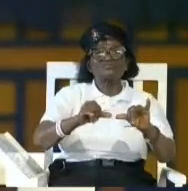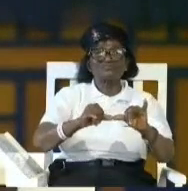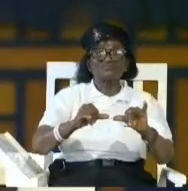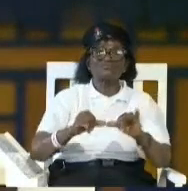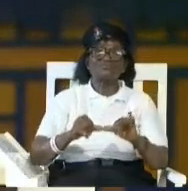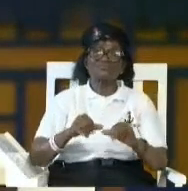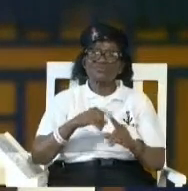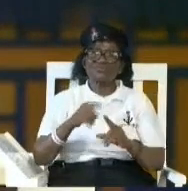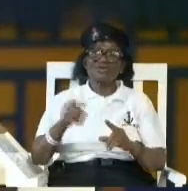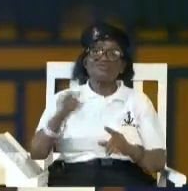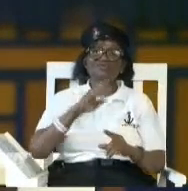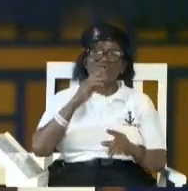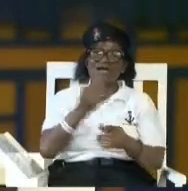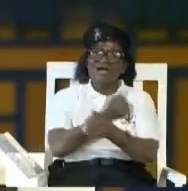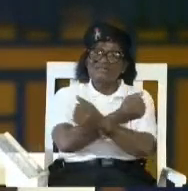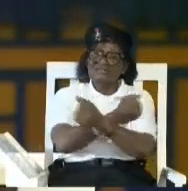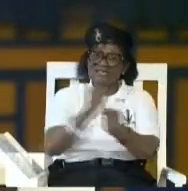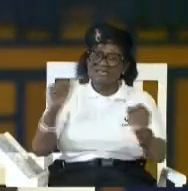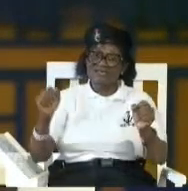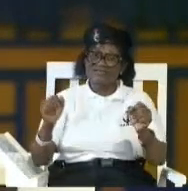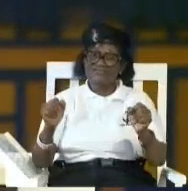When you are saved,